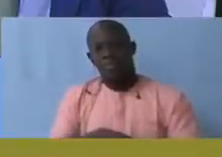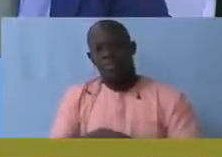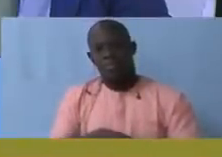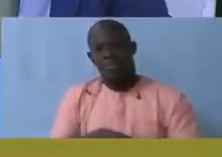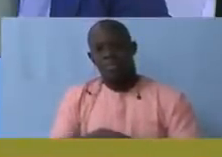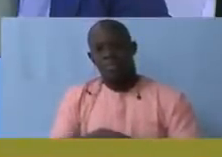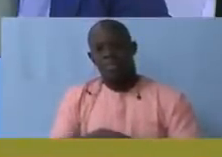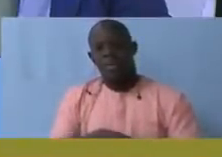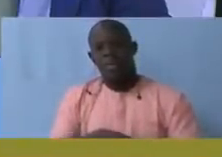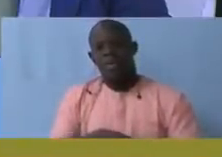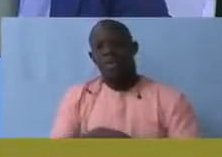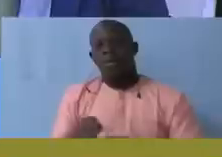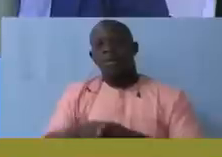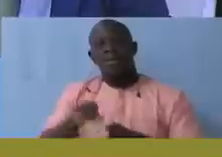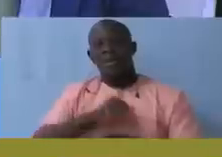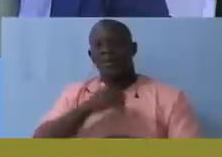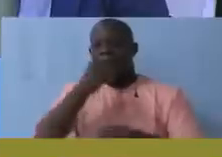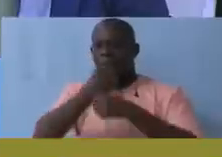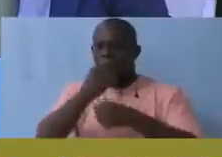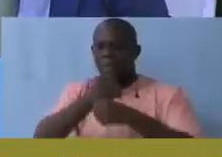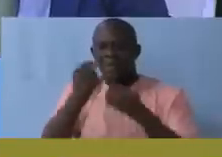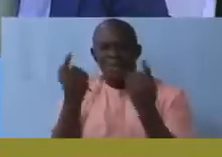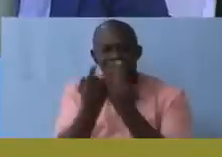if you recognize the whole issue,